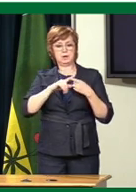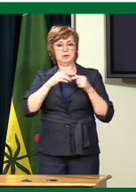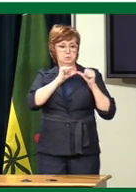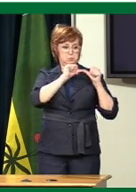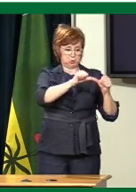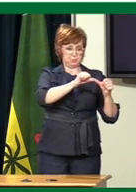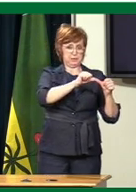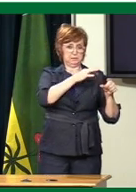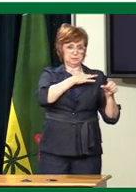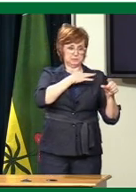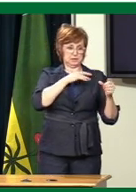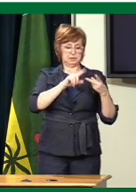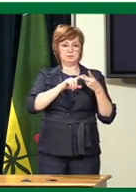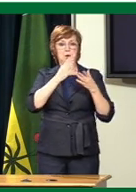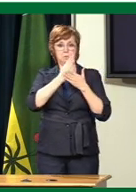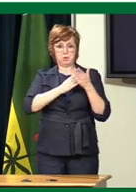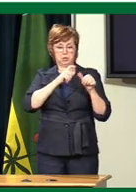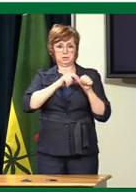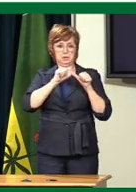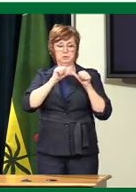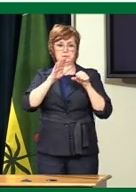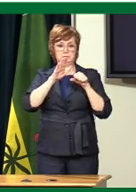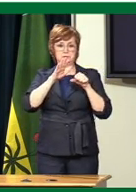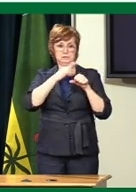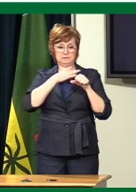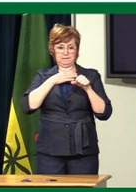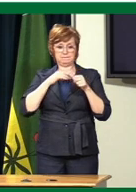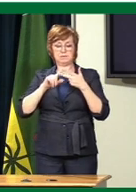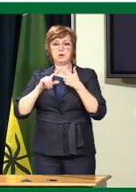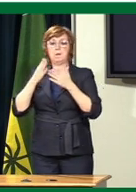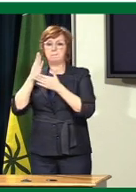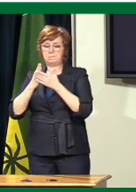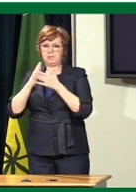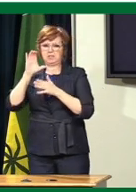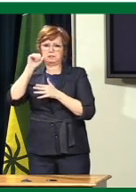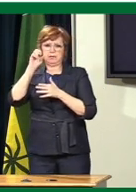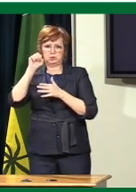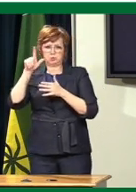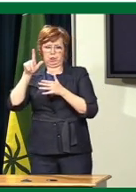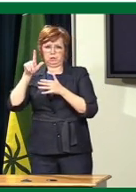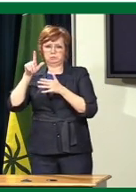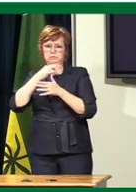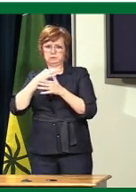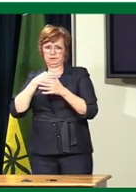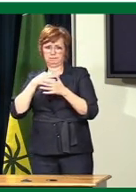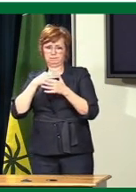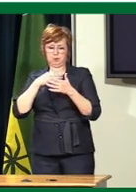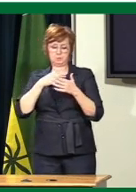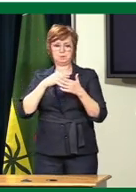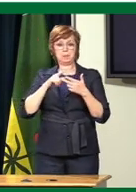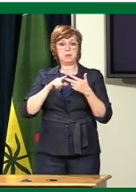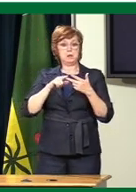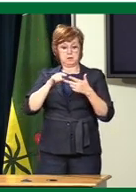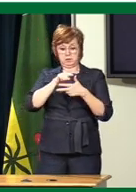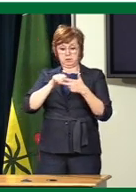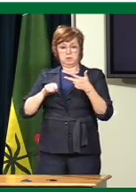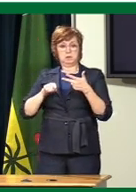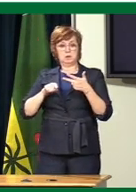these people have you brought on to full-time status? That people that may be working 3/4 FTE or half